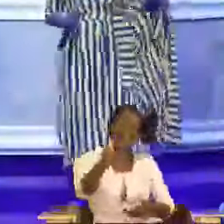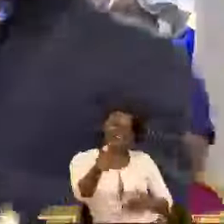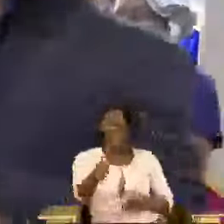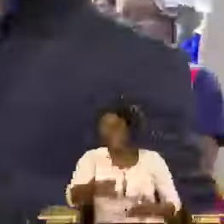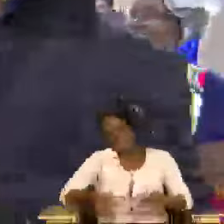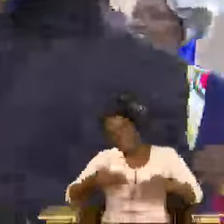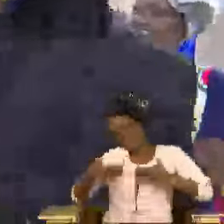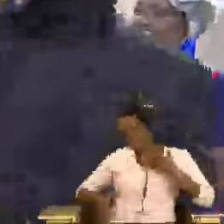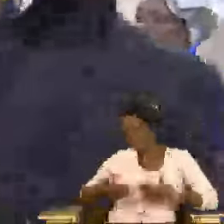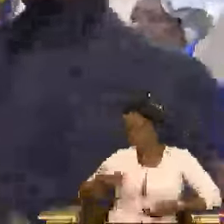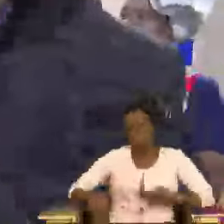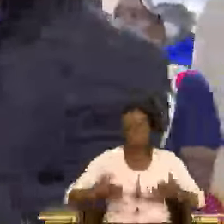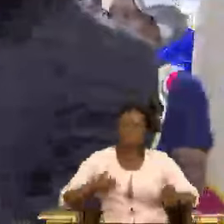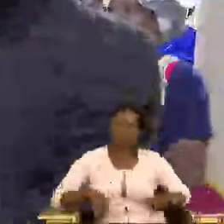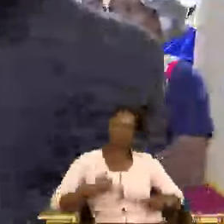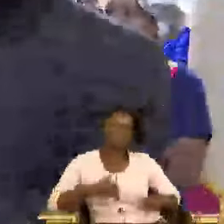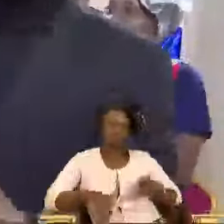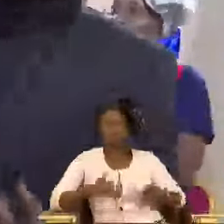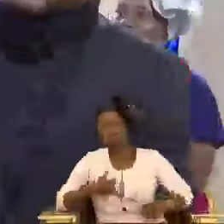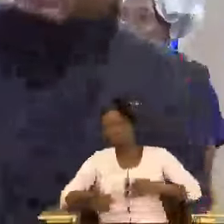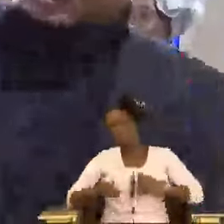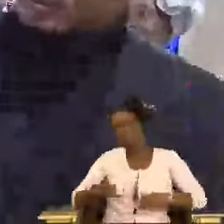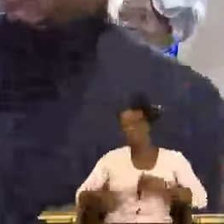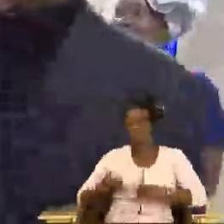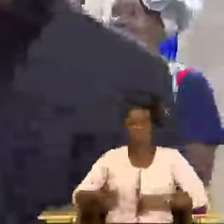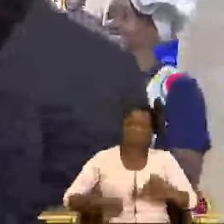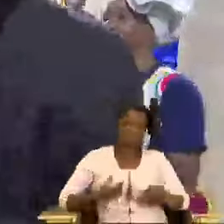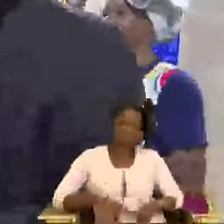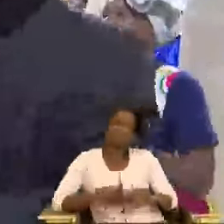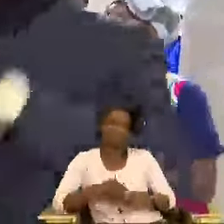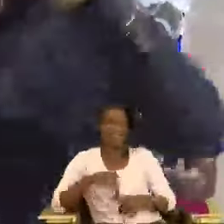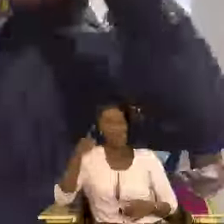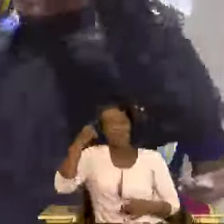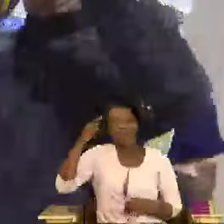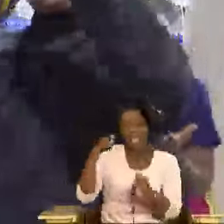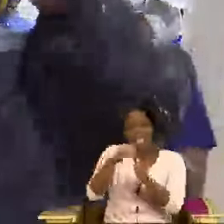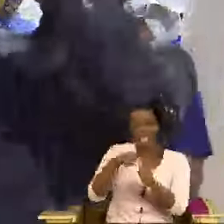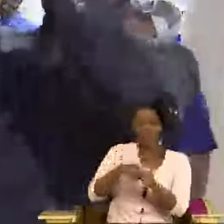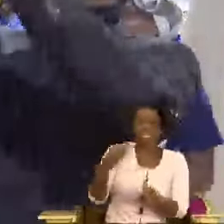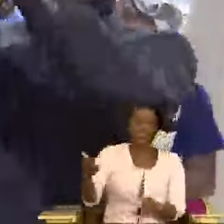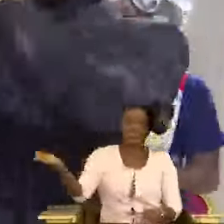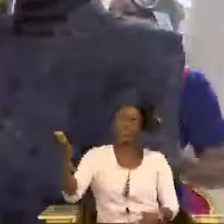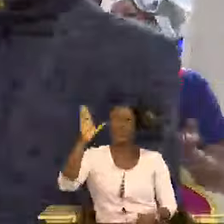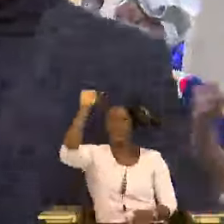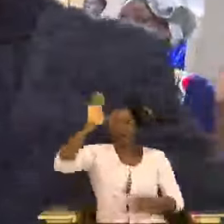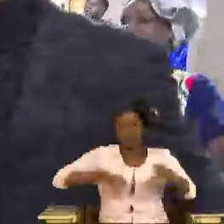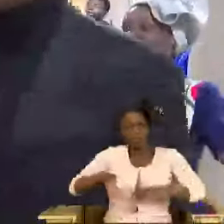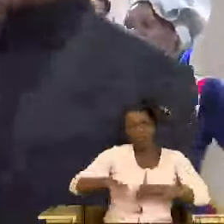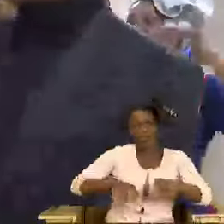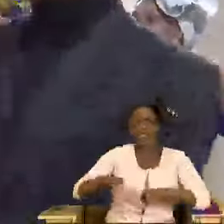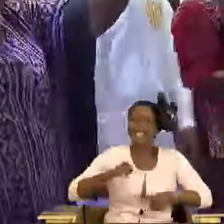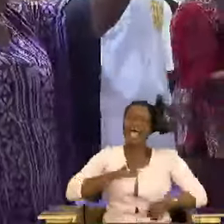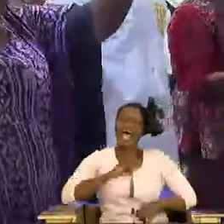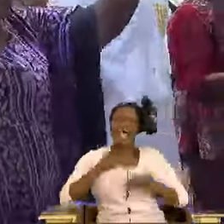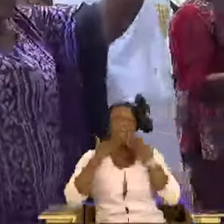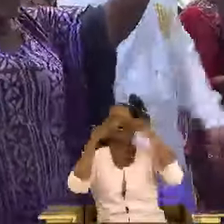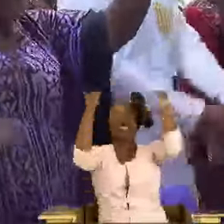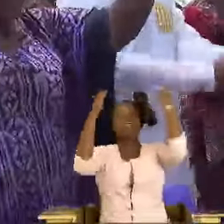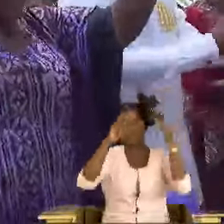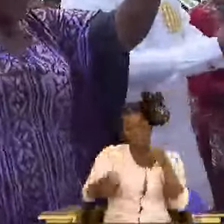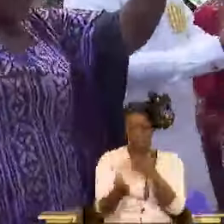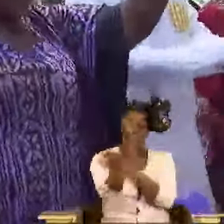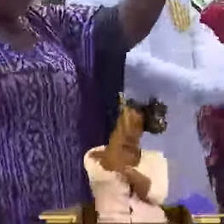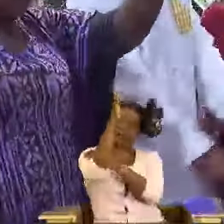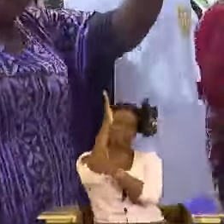Pap for everything you've done I thank you jeh for everything you I thank